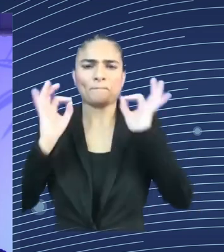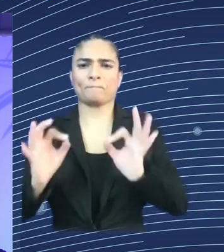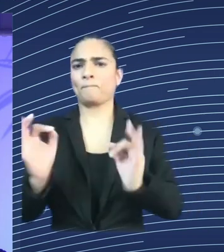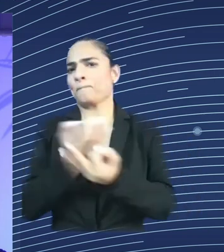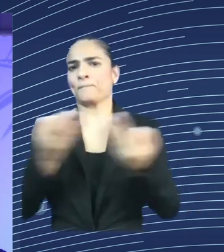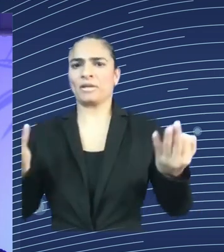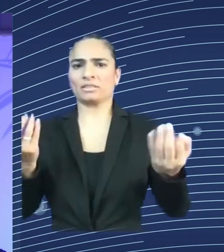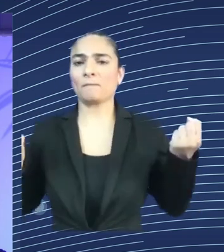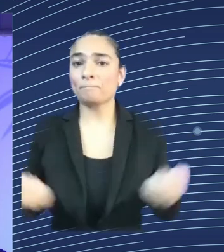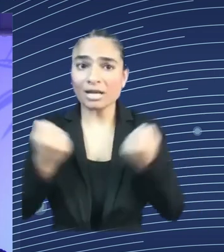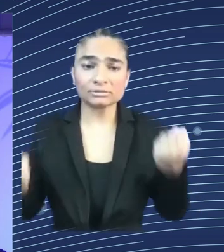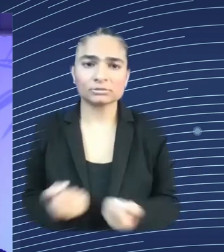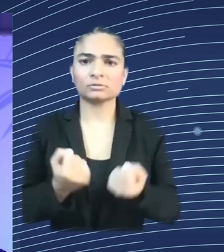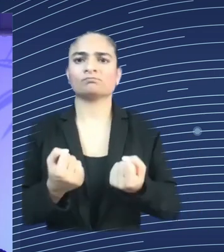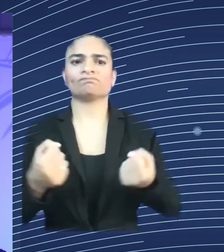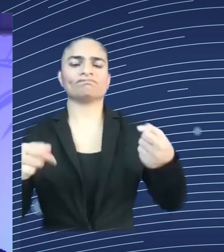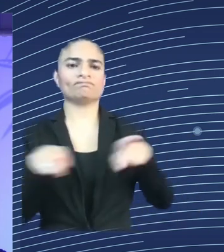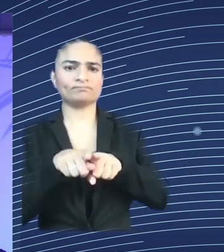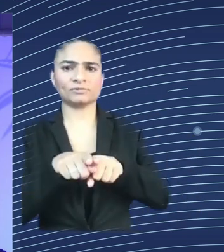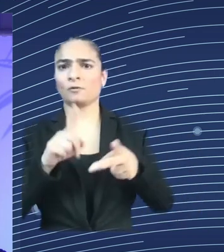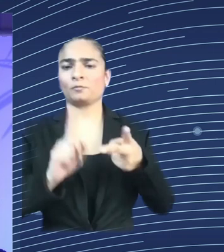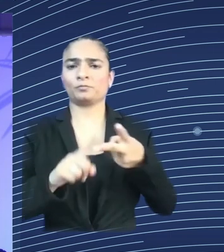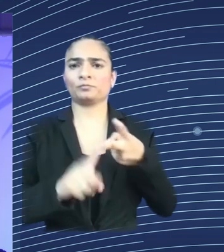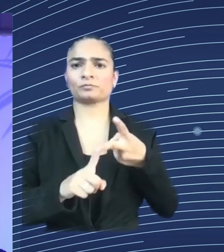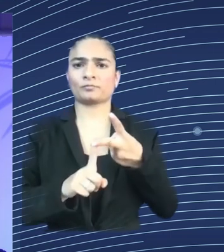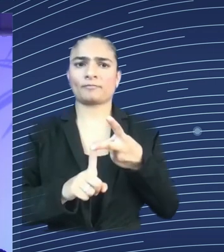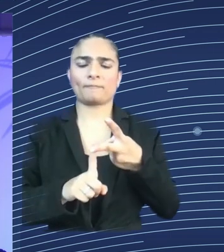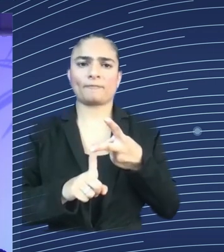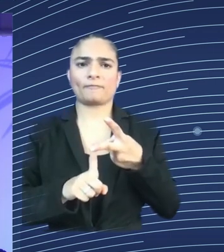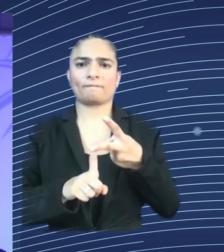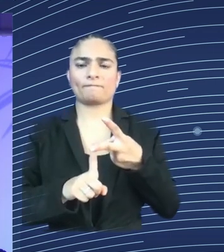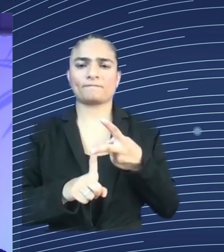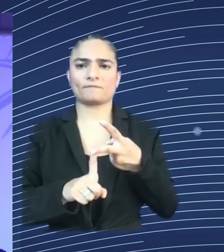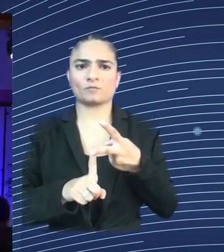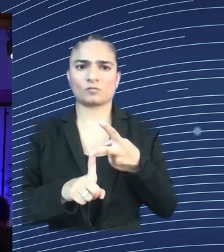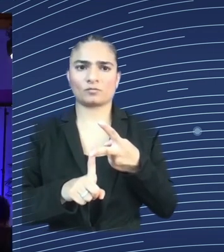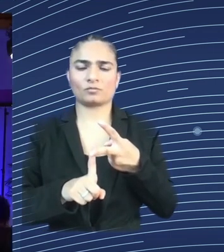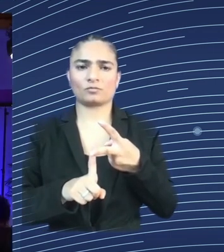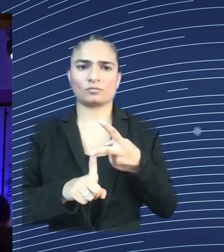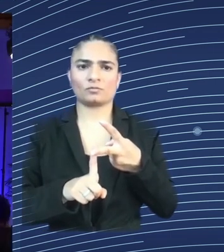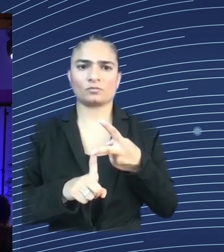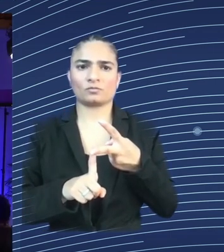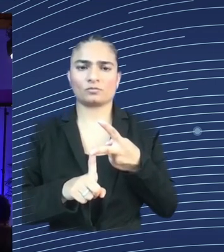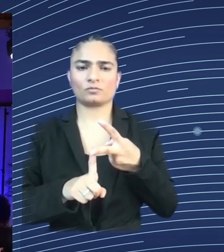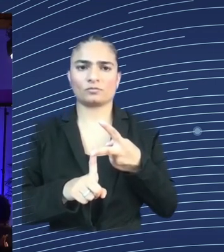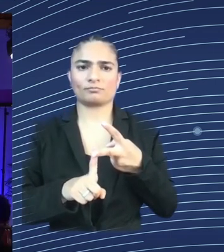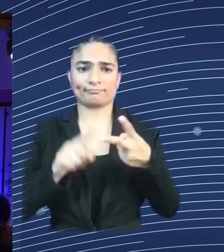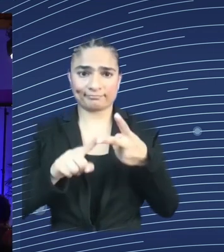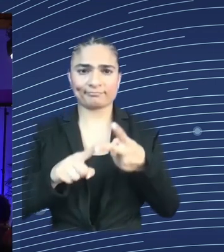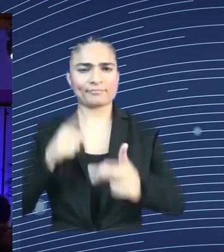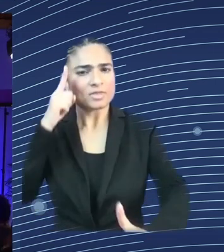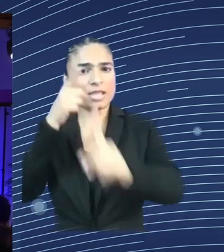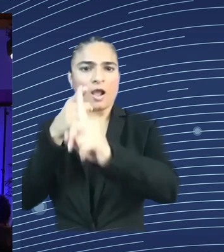improving services for mobile citizens. Thank you very much, Marijke. Yeah, as a researcher, I was talking to a lot